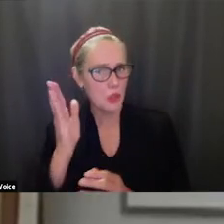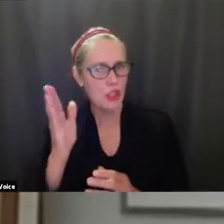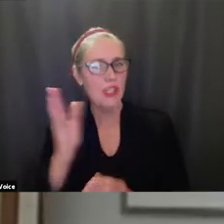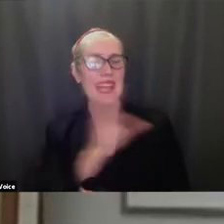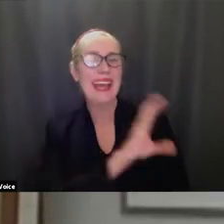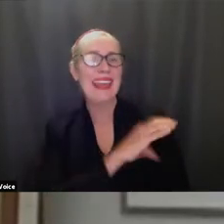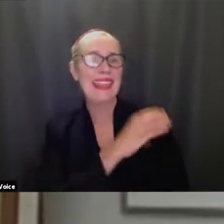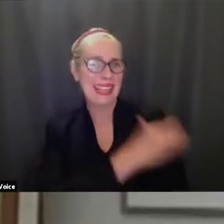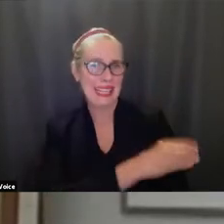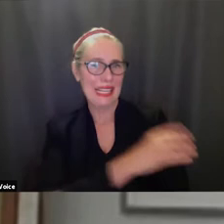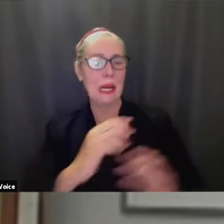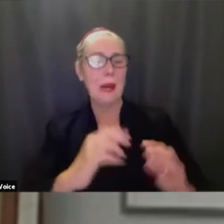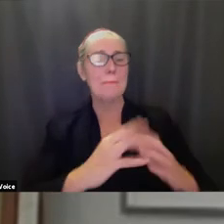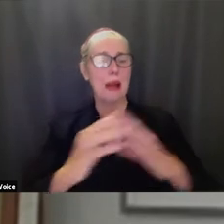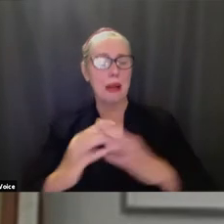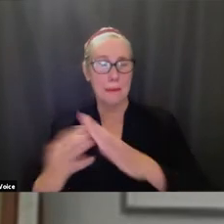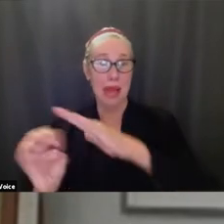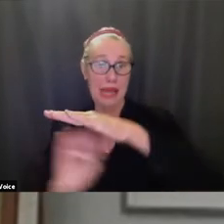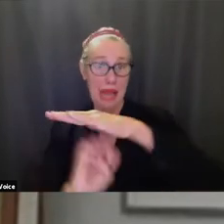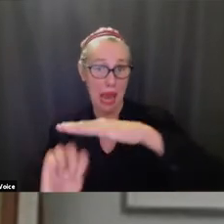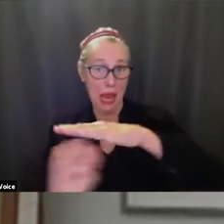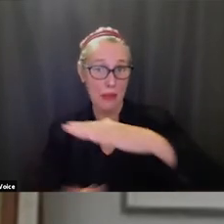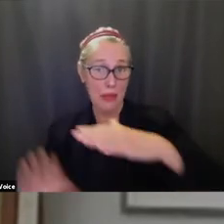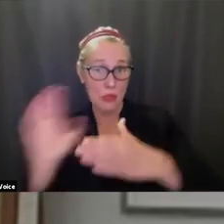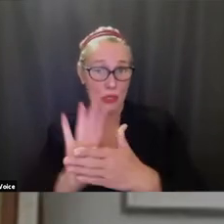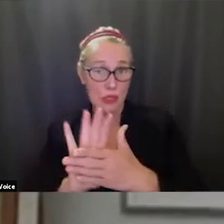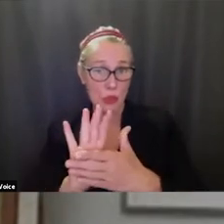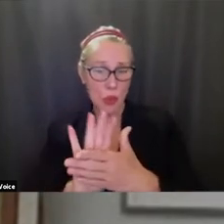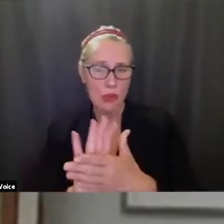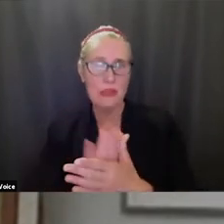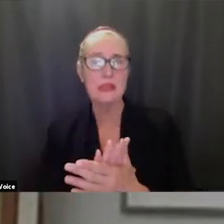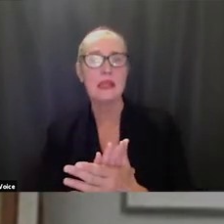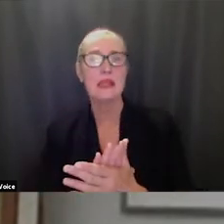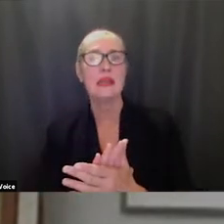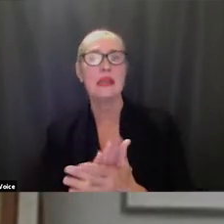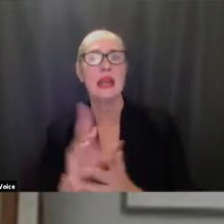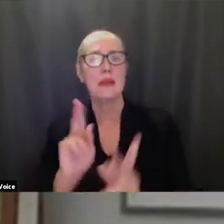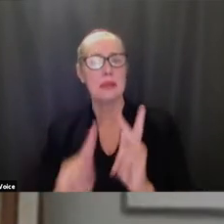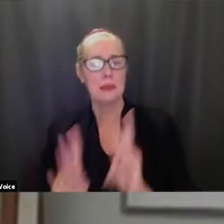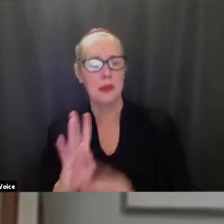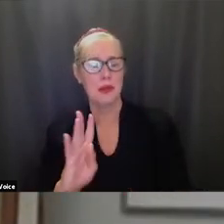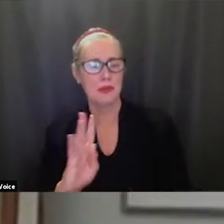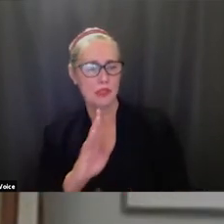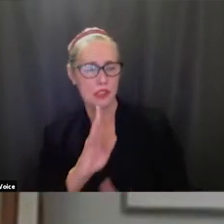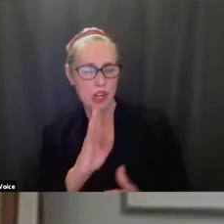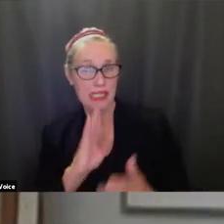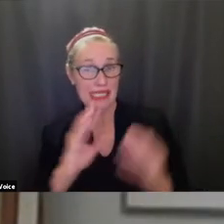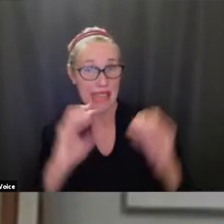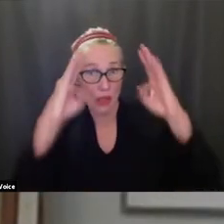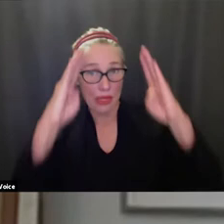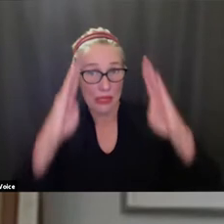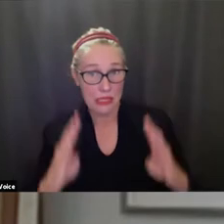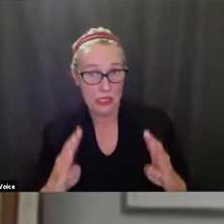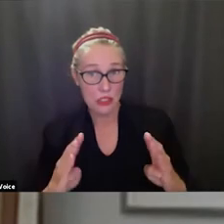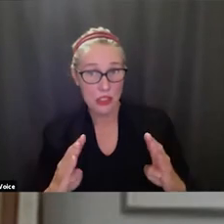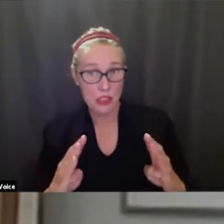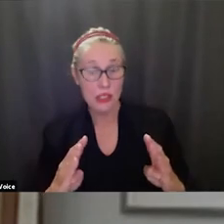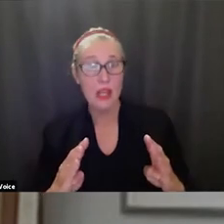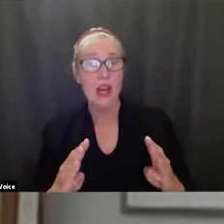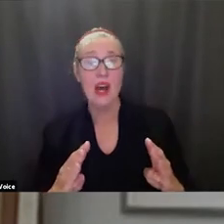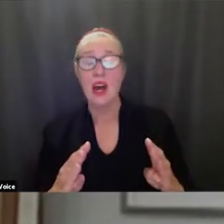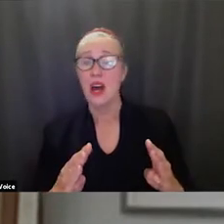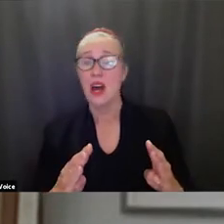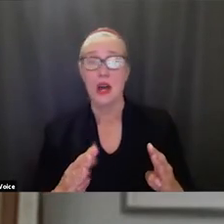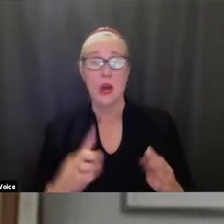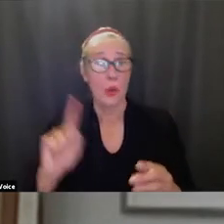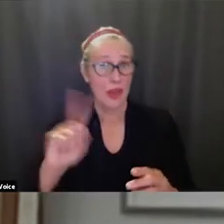at elementary schools as well and the conversation came up about some teachers wanting now that teachers are reaching the point of where